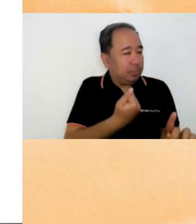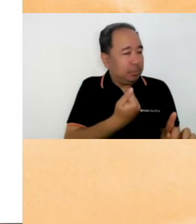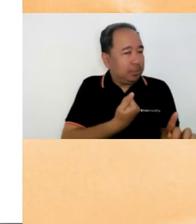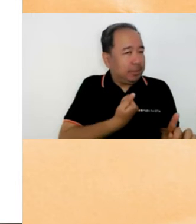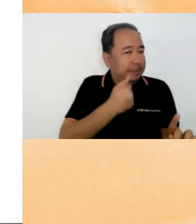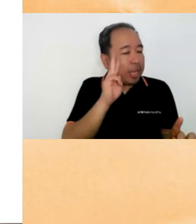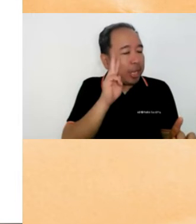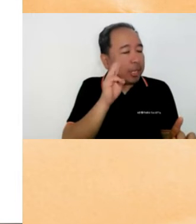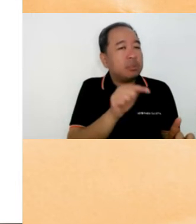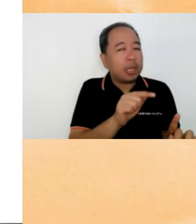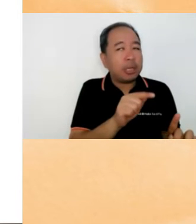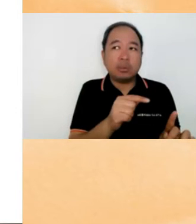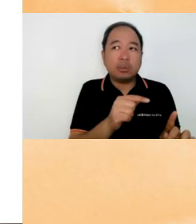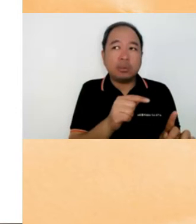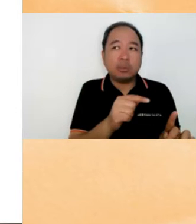people.